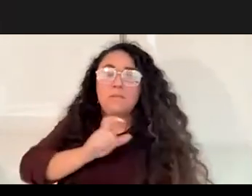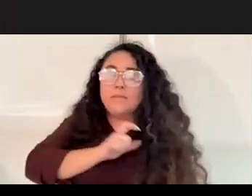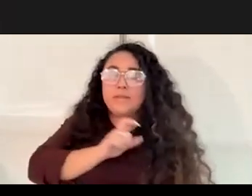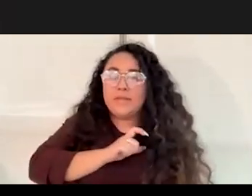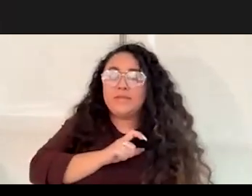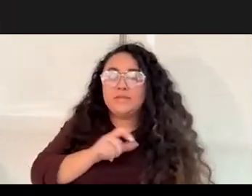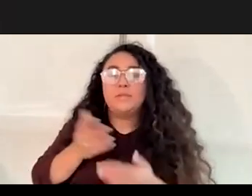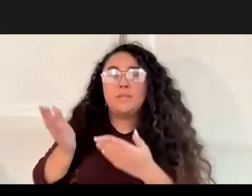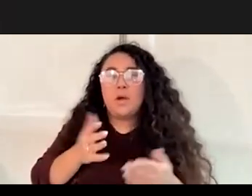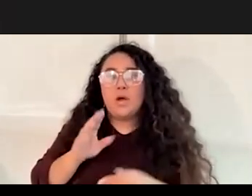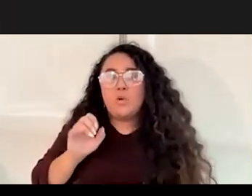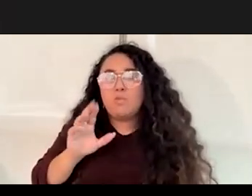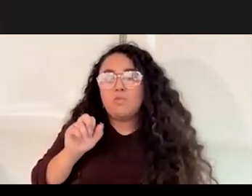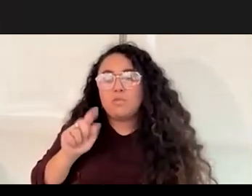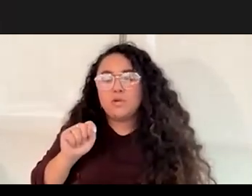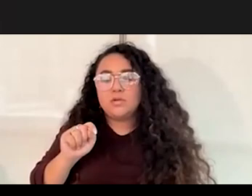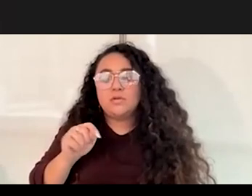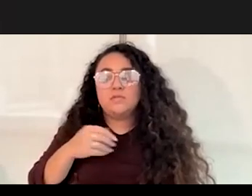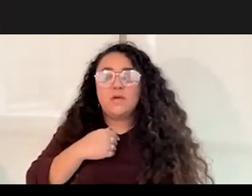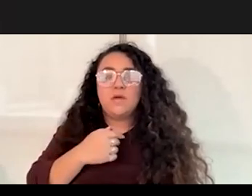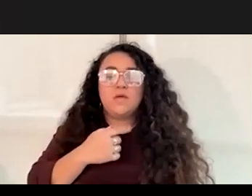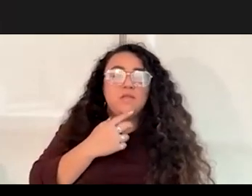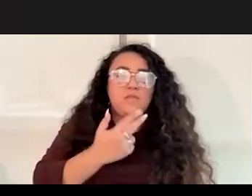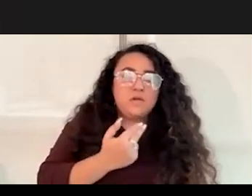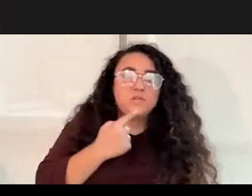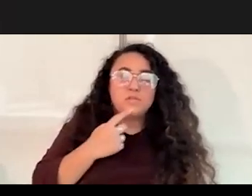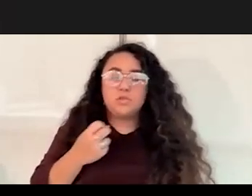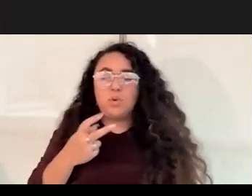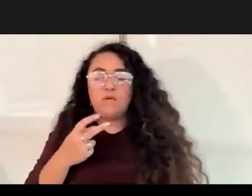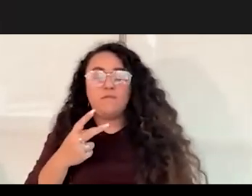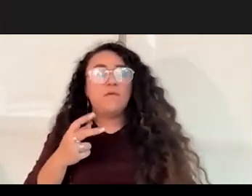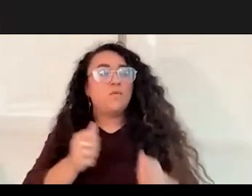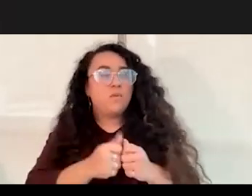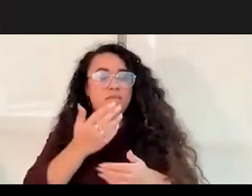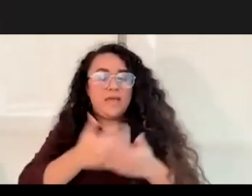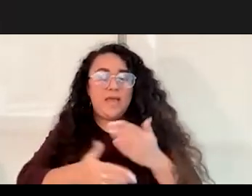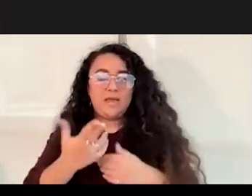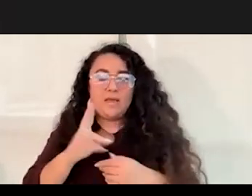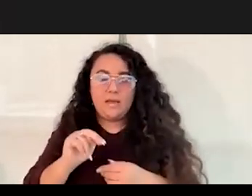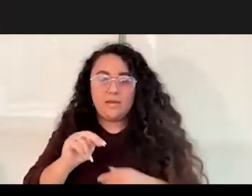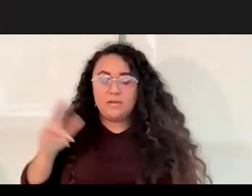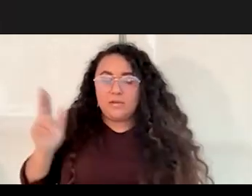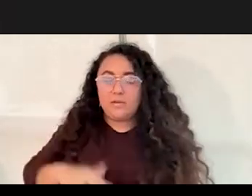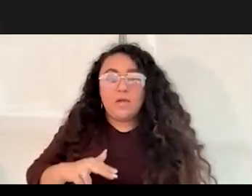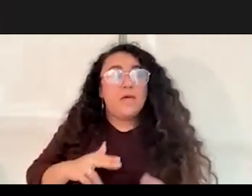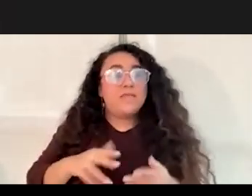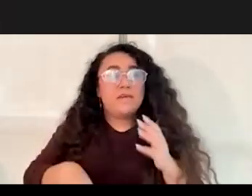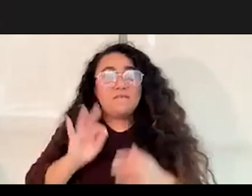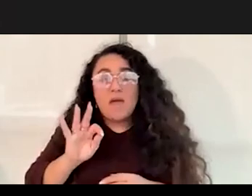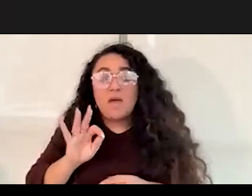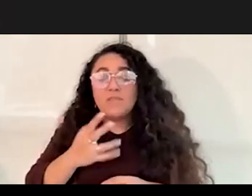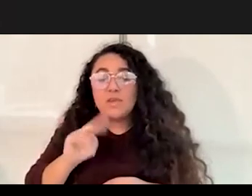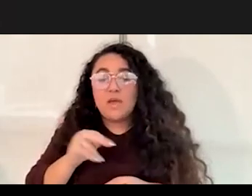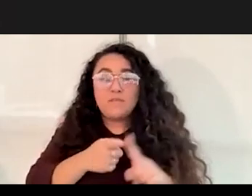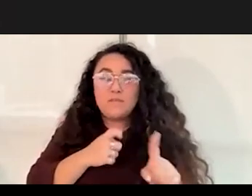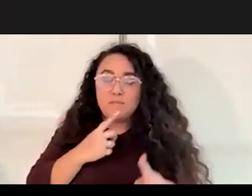12 year old in a room where they found a handgun. Now, of course, you know, they took fingerprints and found out that the gun belonged mm-hmm. to the 12 year old. But this